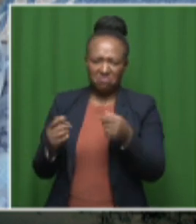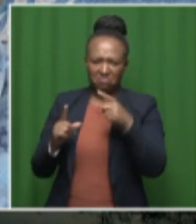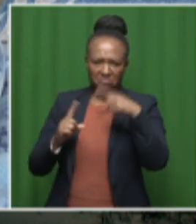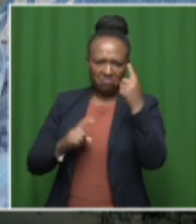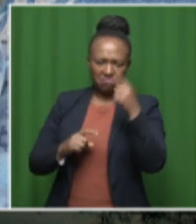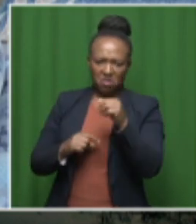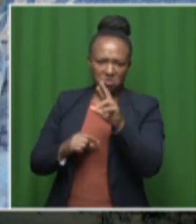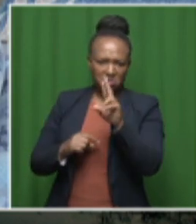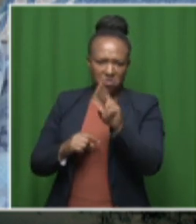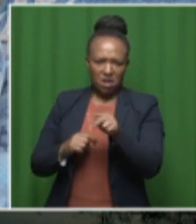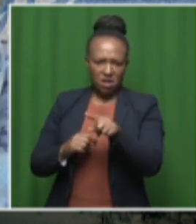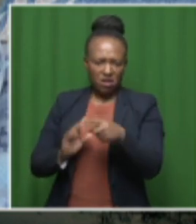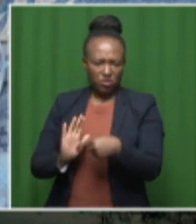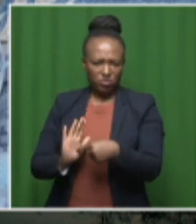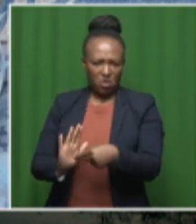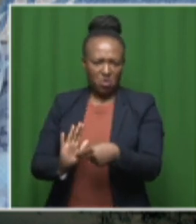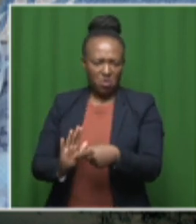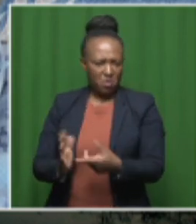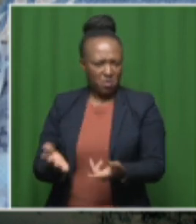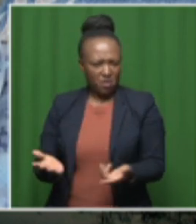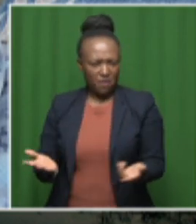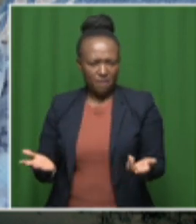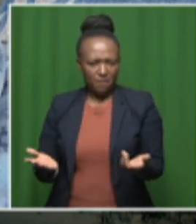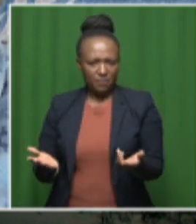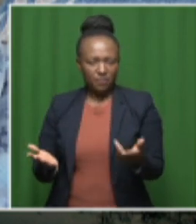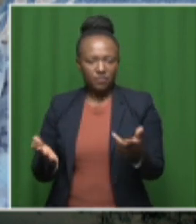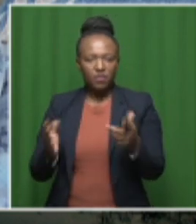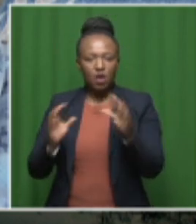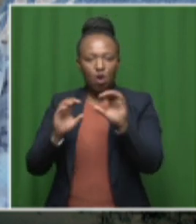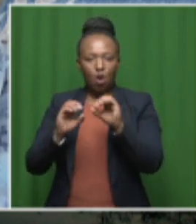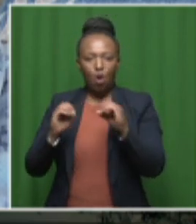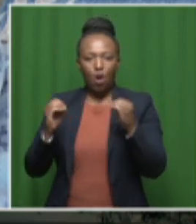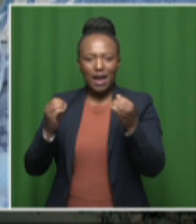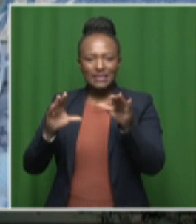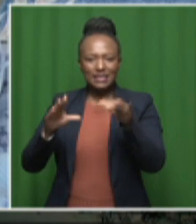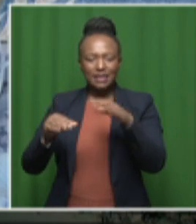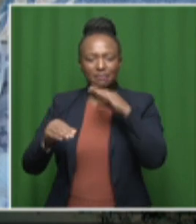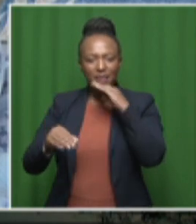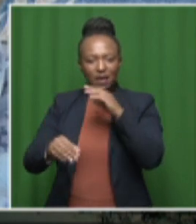does this signify again that this organization is powerless?